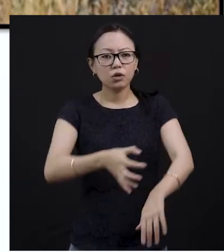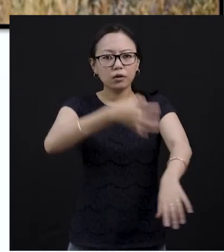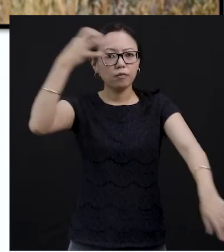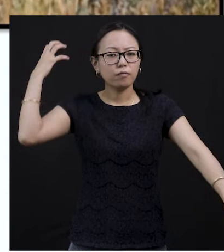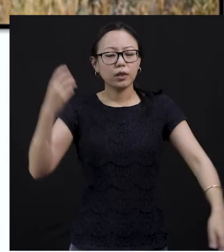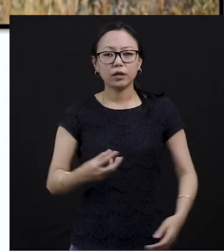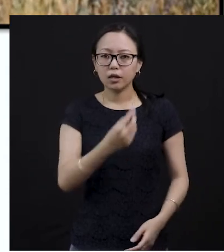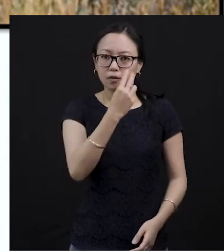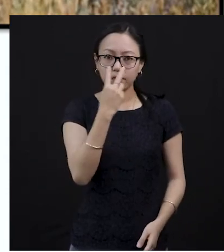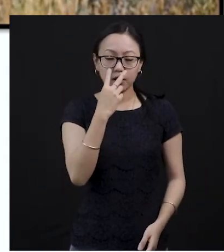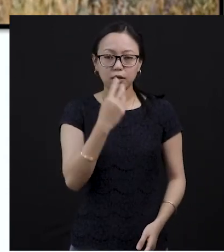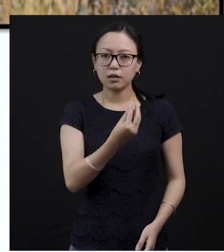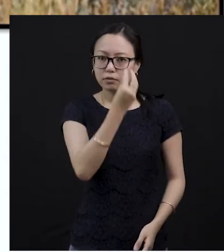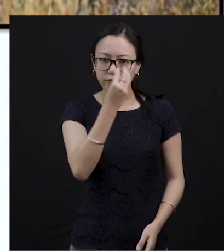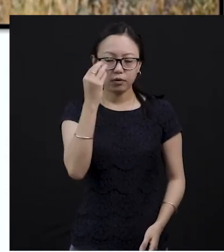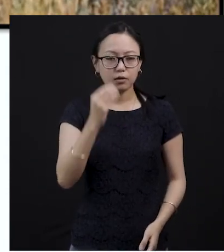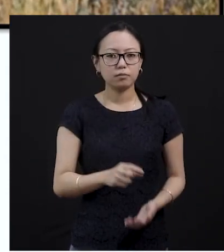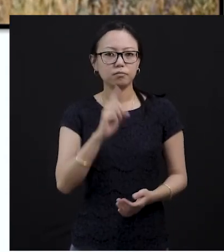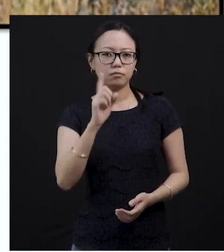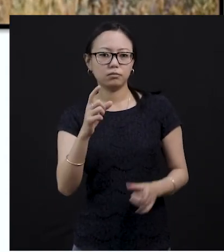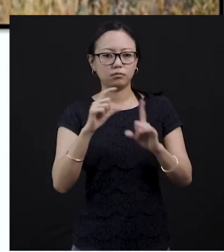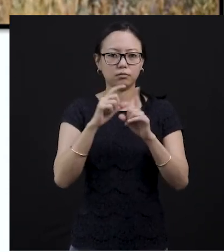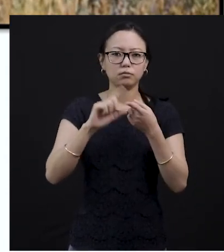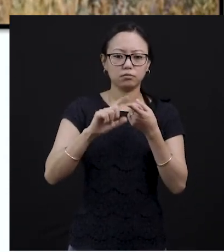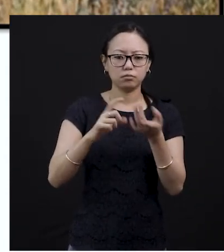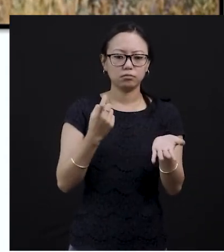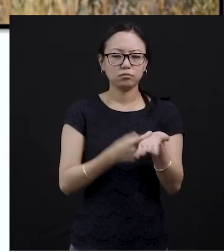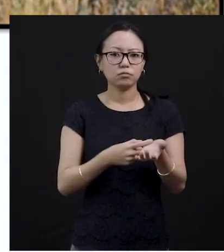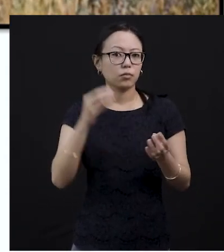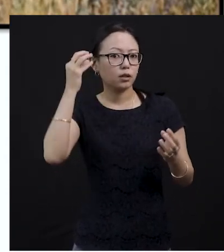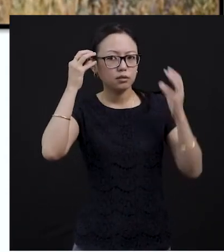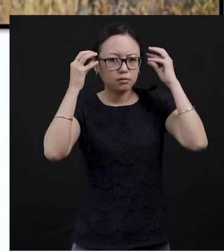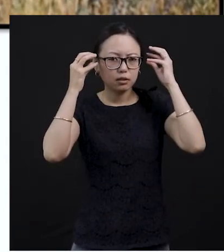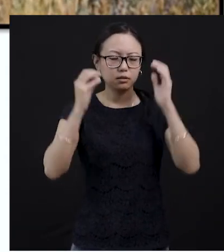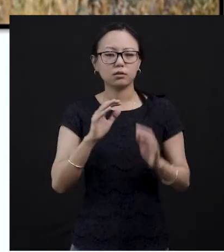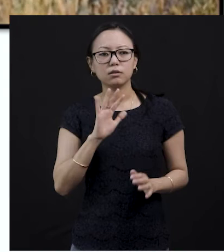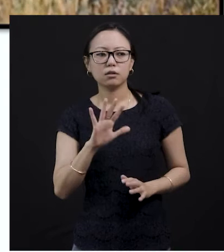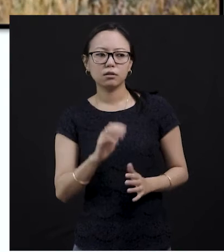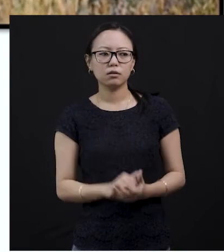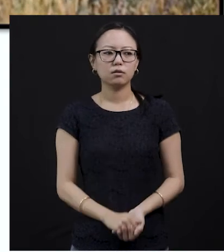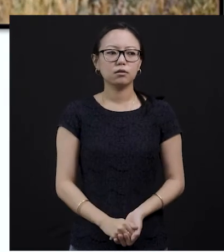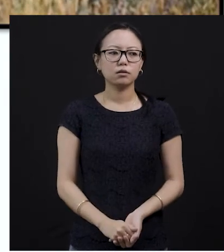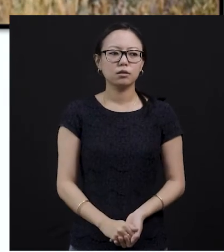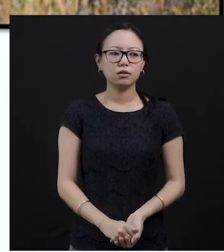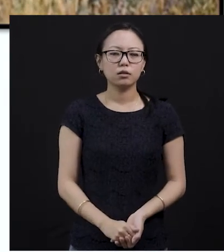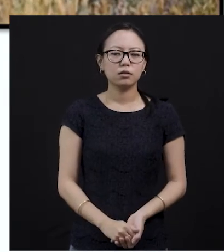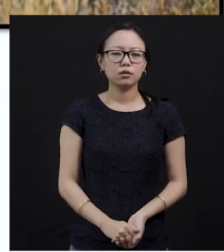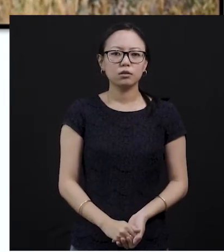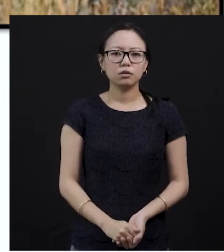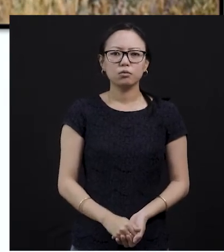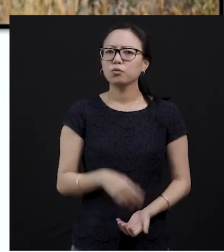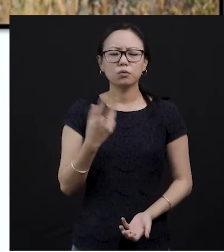sides of their head. Why? Why they have eyes on the sides? Deers have eyes on the sides of their